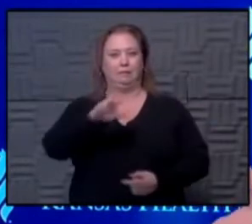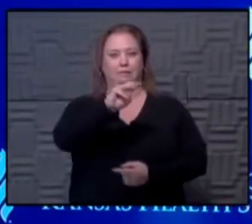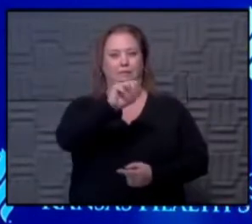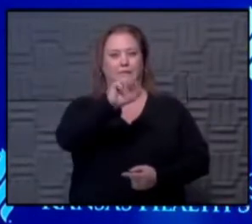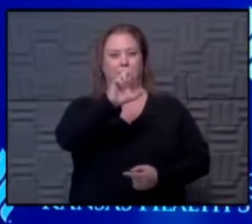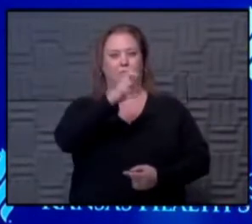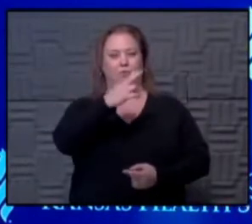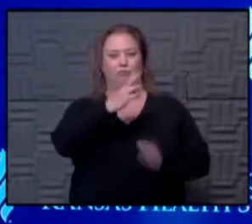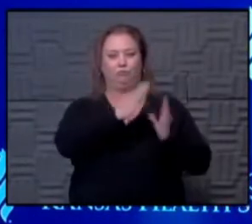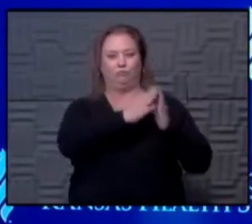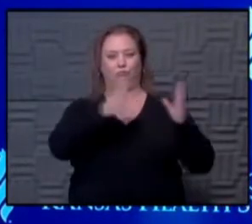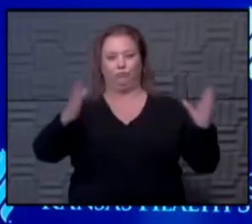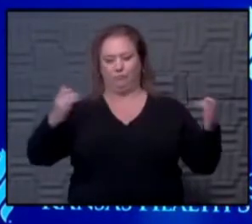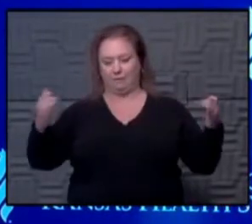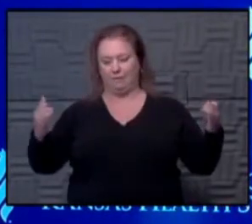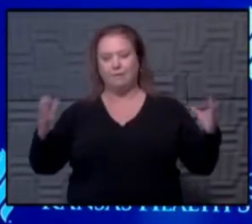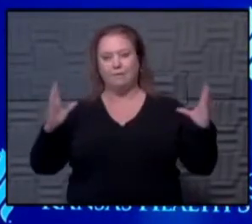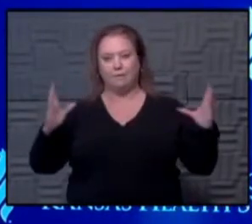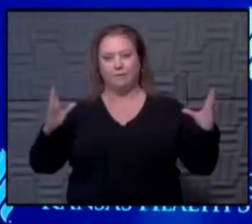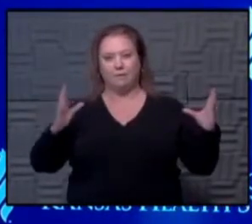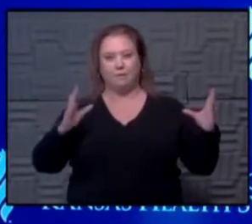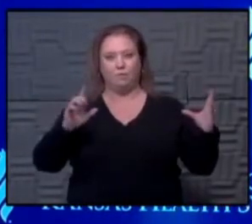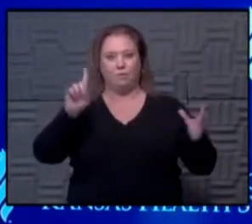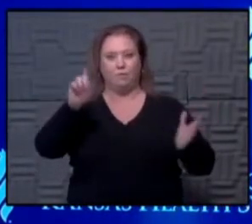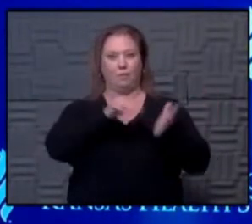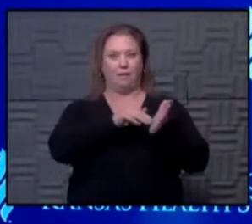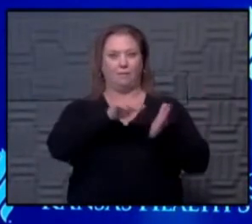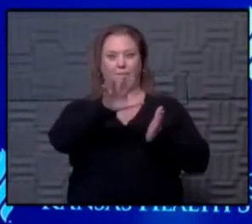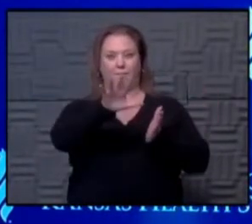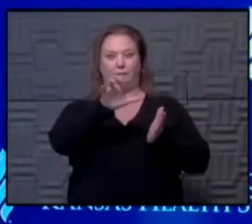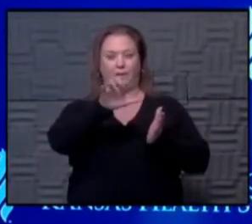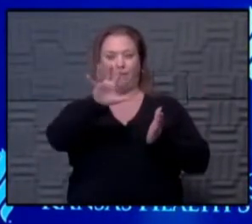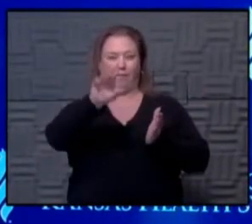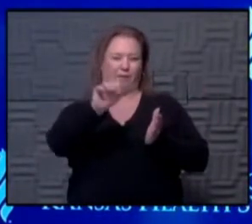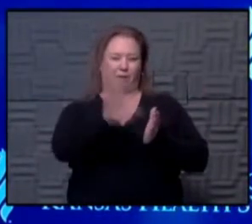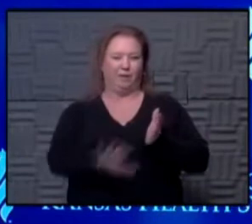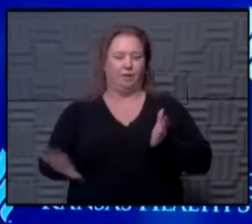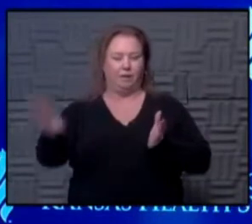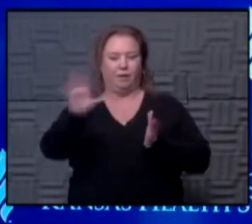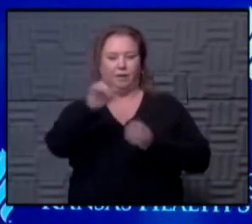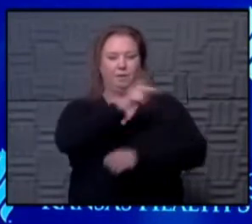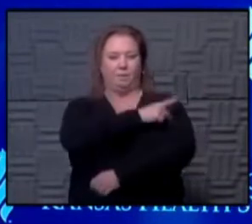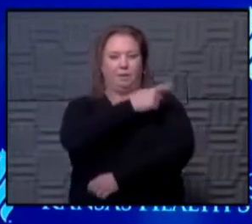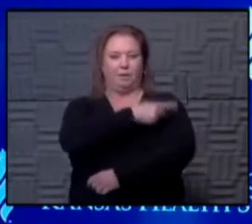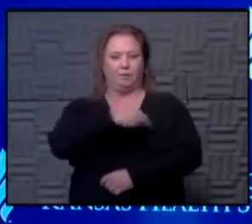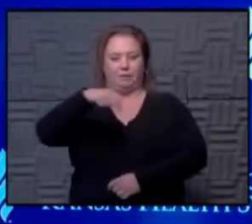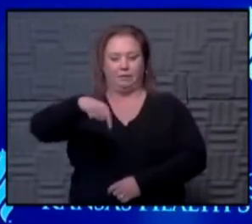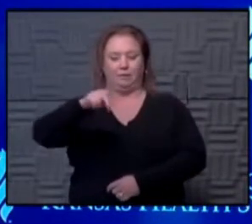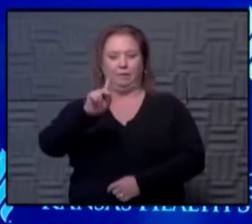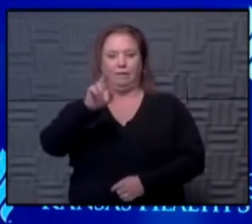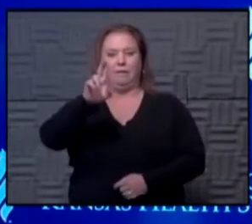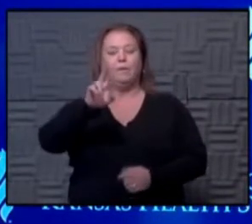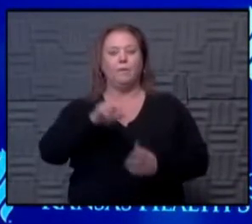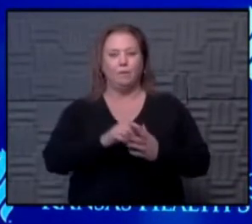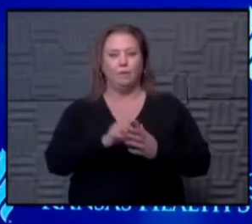to now, for the entire population of 1,550 or so some odd patients admitted here to this